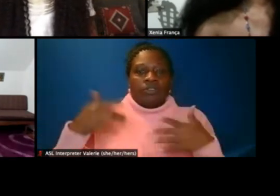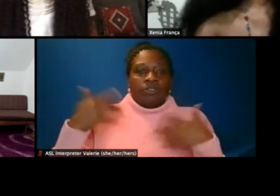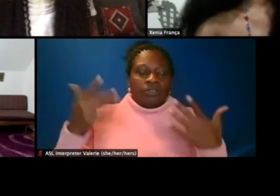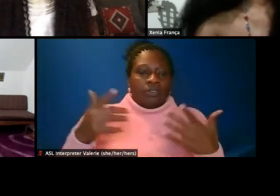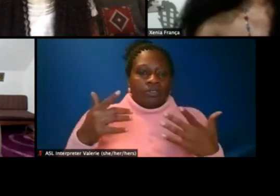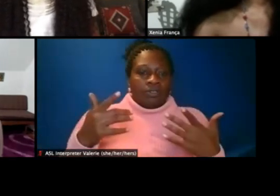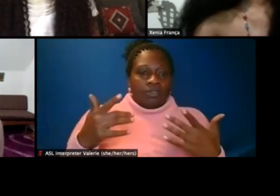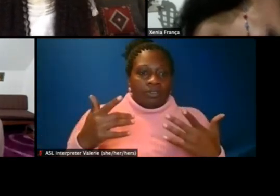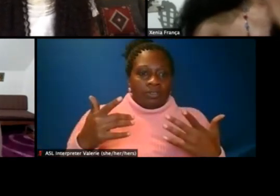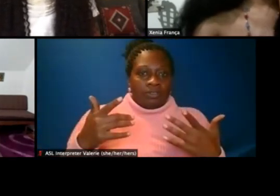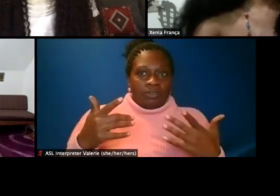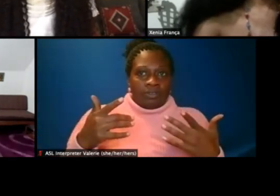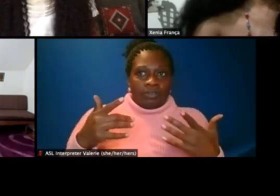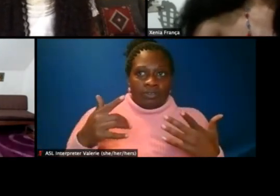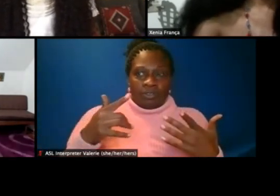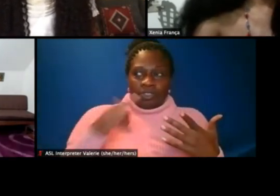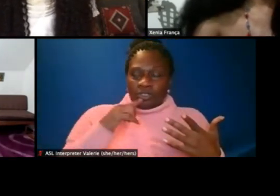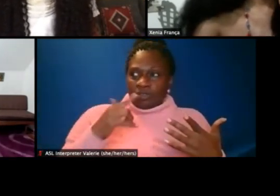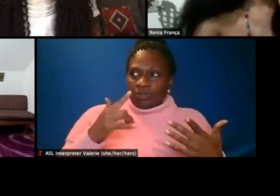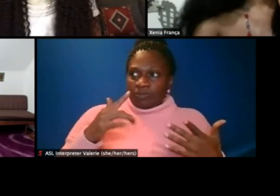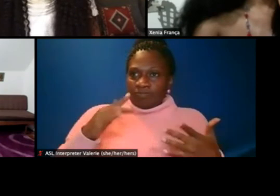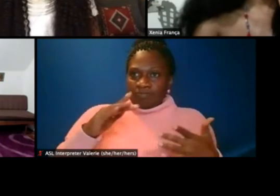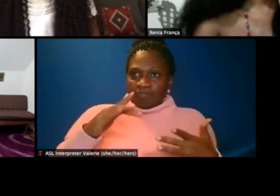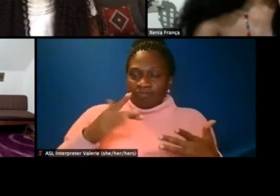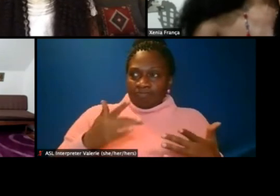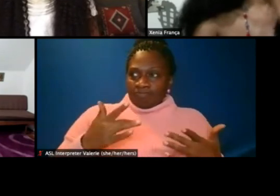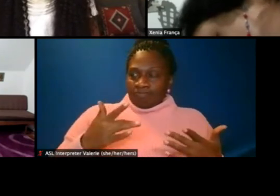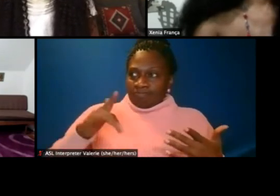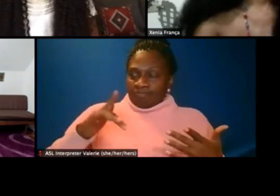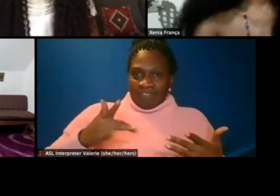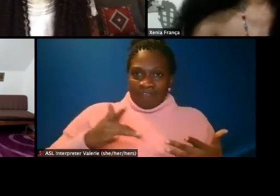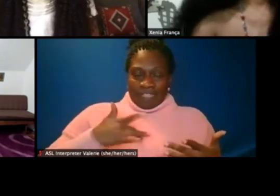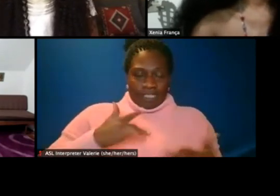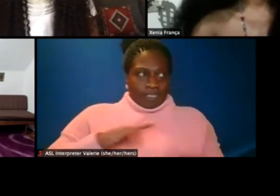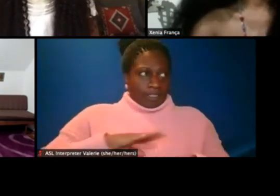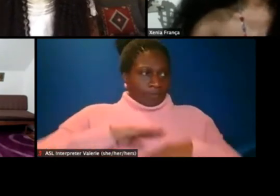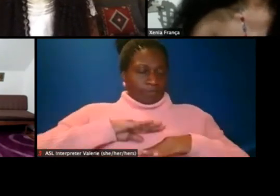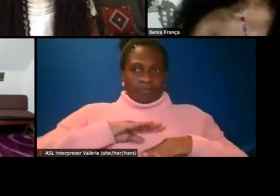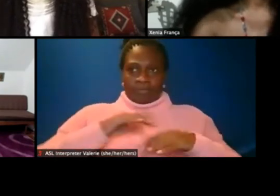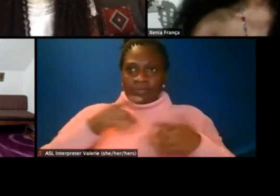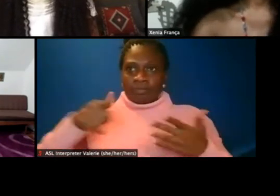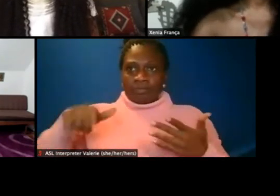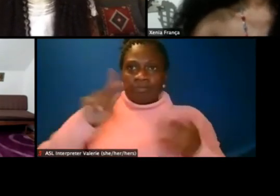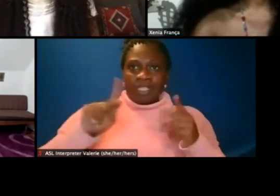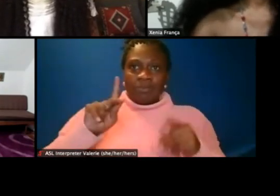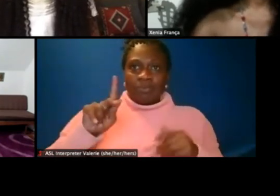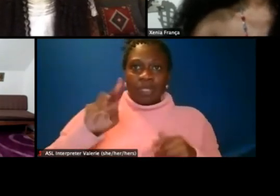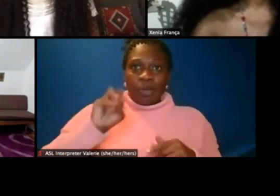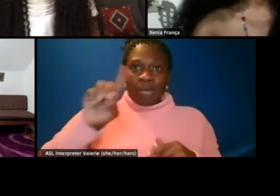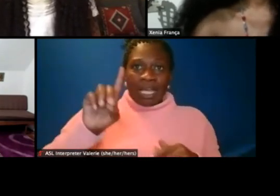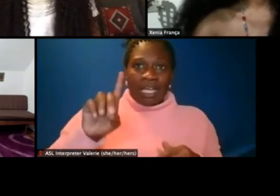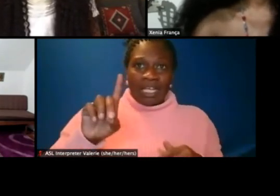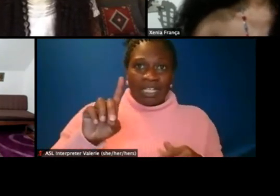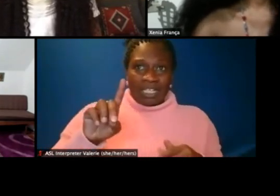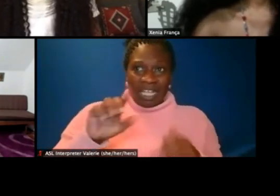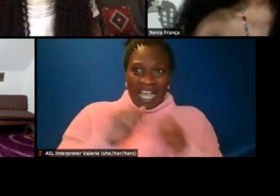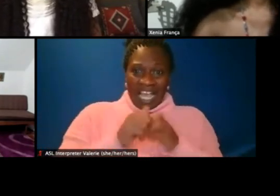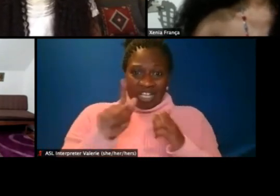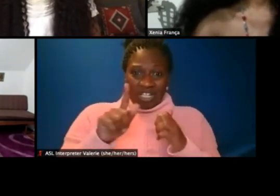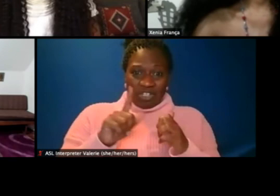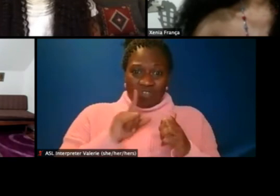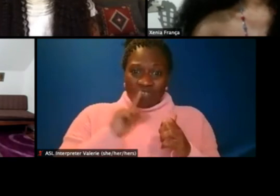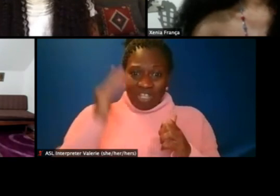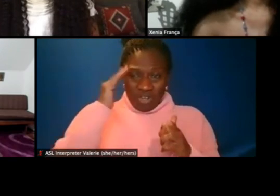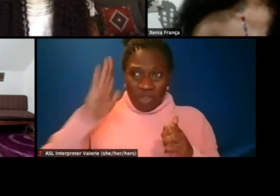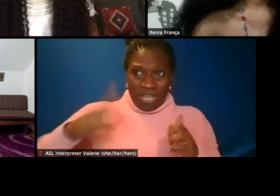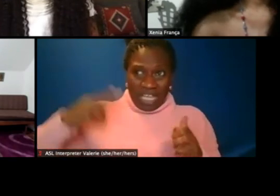heal Maryland from its deep roots of racism, to uproot racism in Maryland. Because how can you really hate somebody if you authentically know